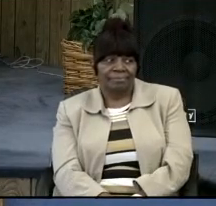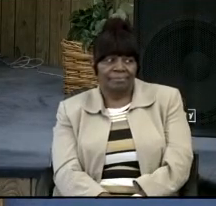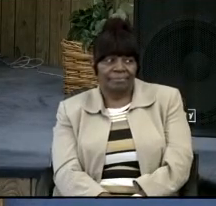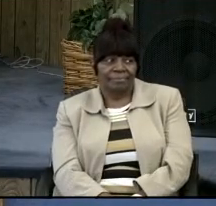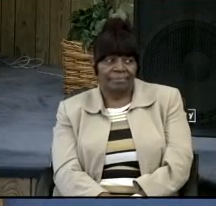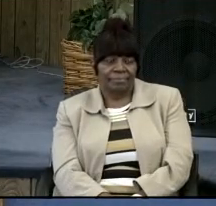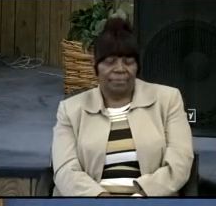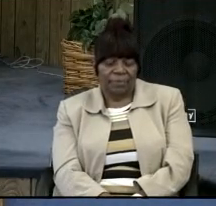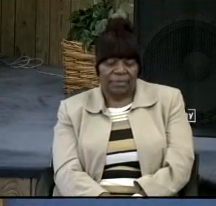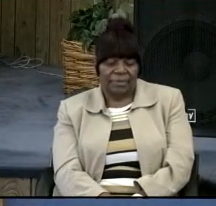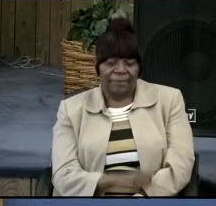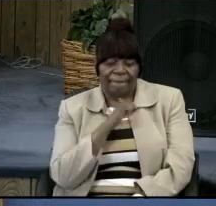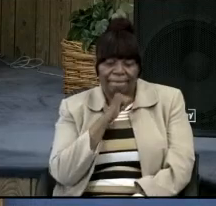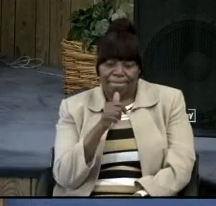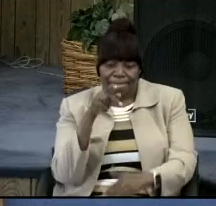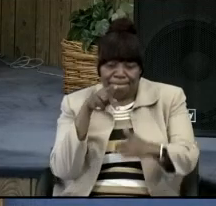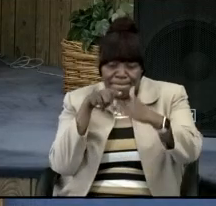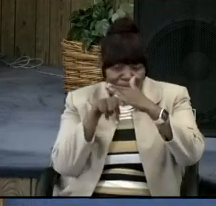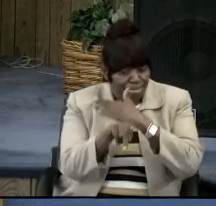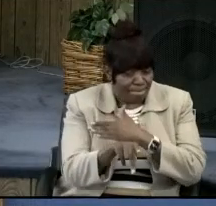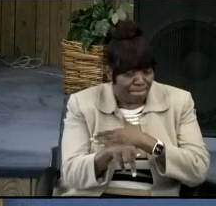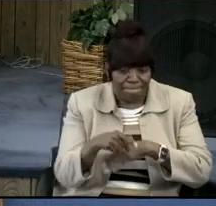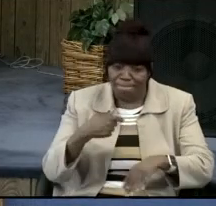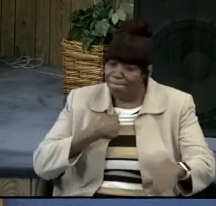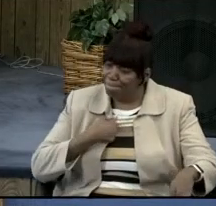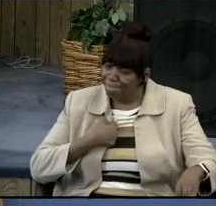But you ain't going to kill me. I'll tell you that right now.